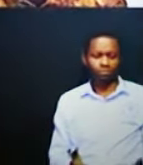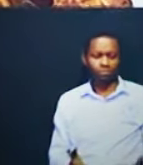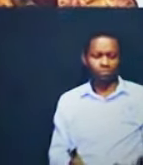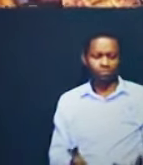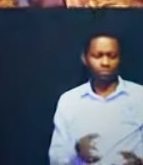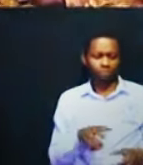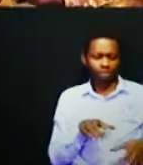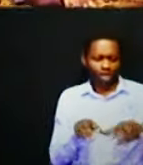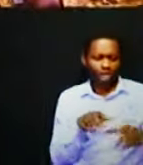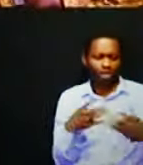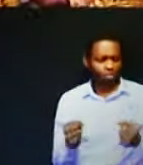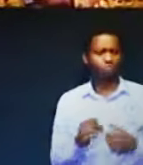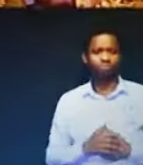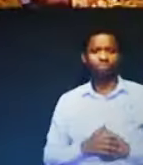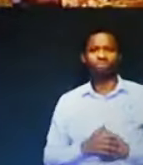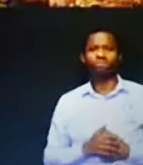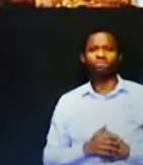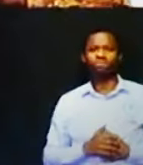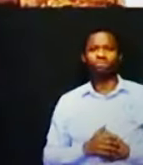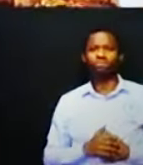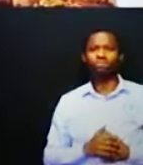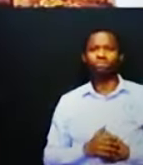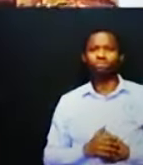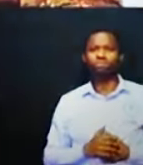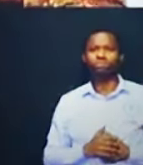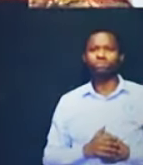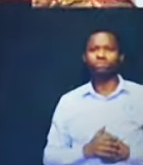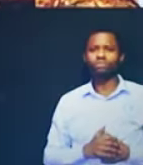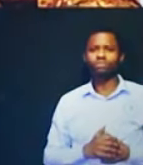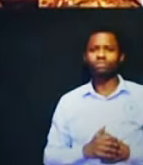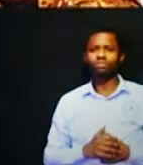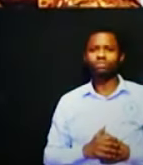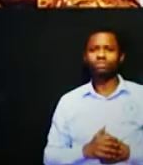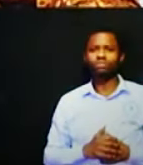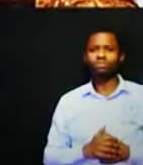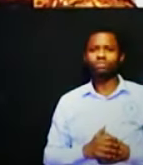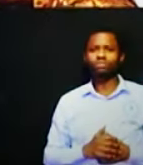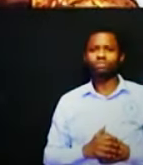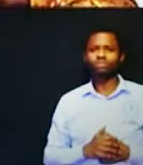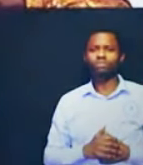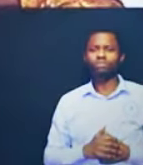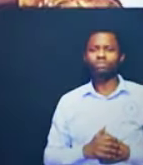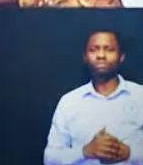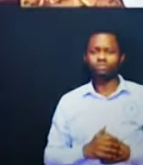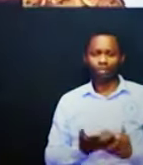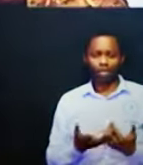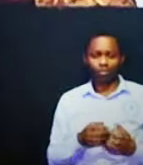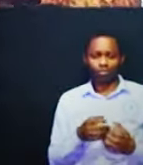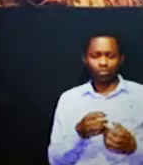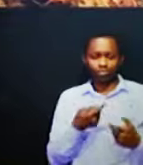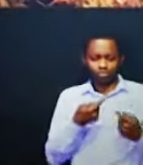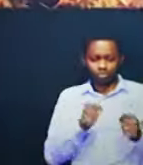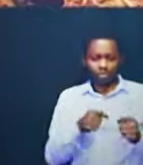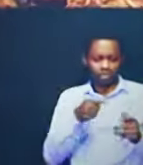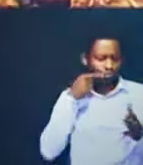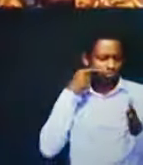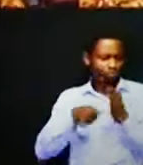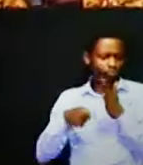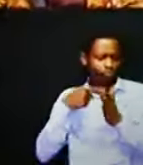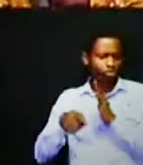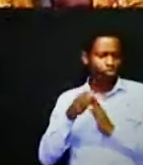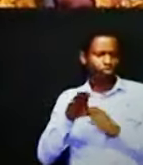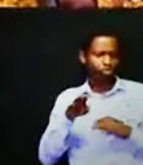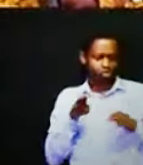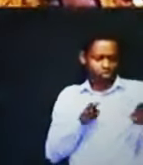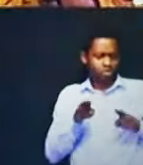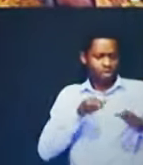obe show hu so yie. Na try to hold check on your body. Hwe wo abra bo so yie